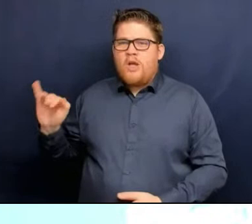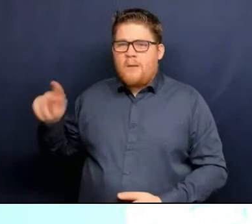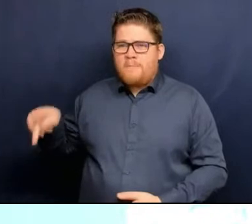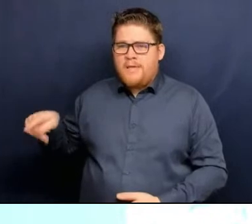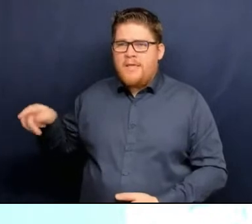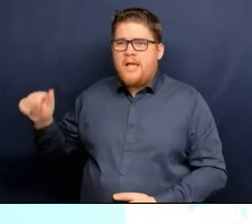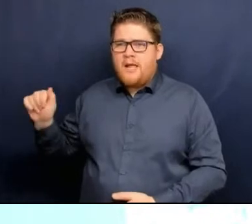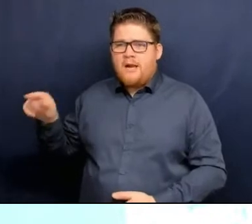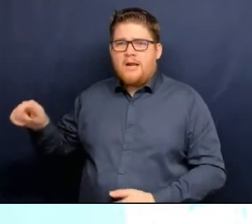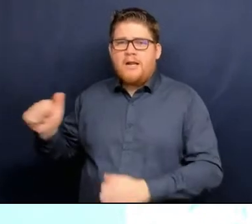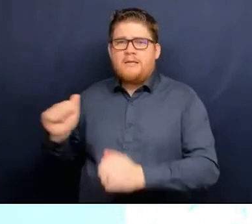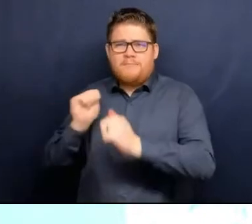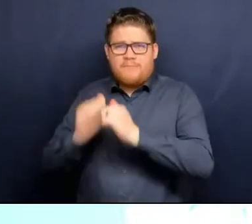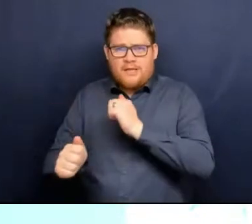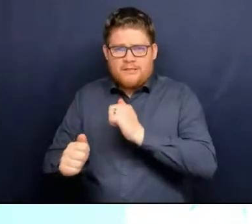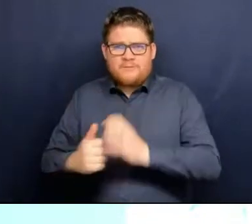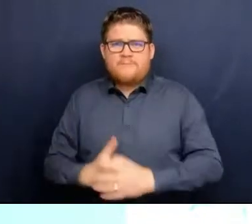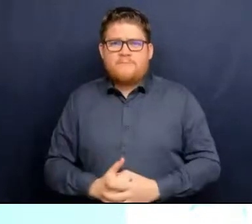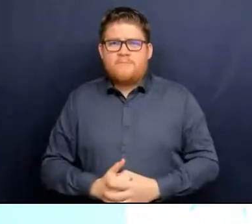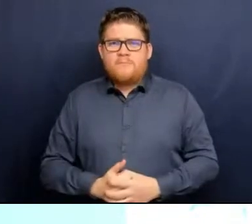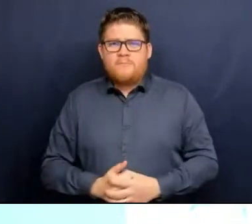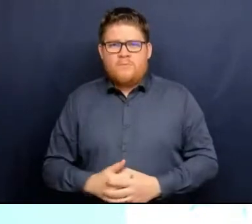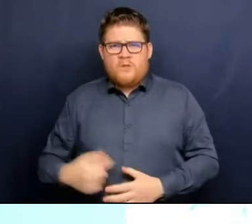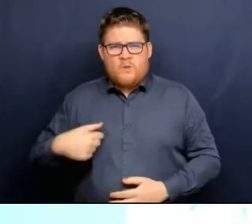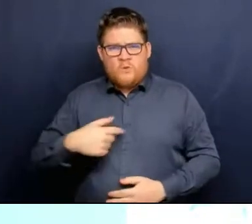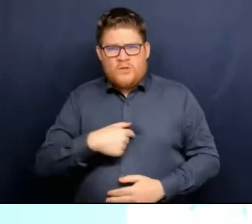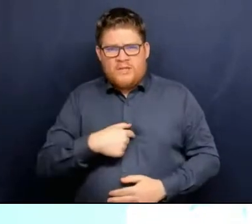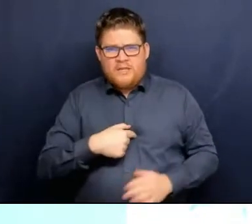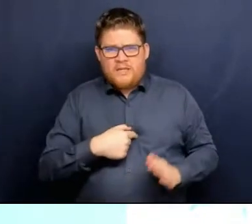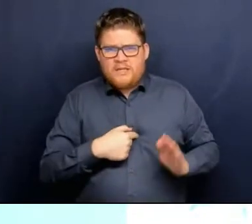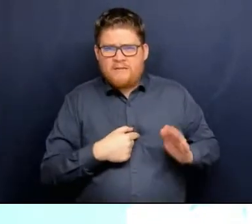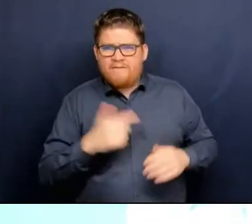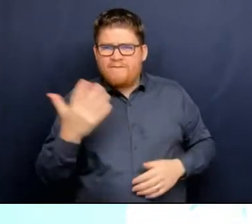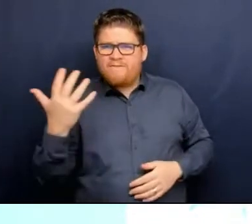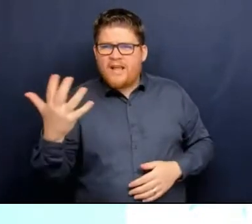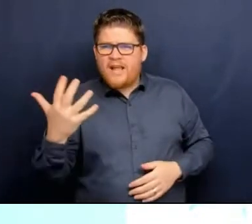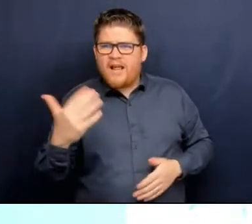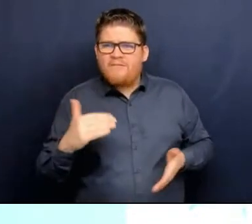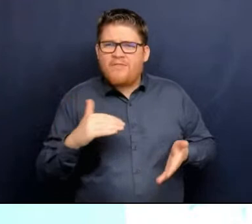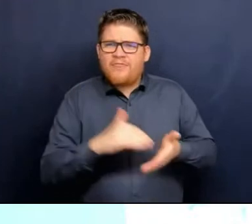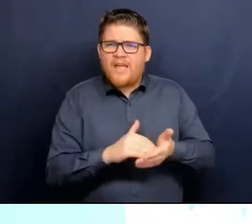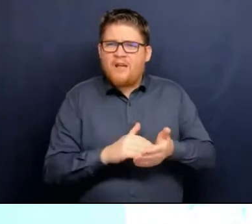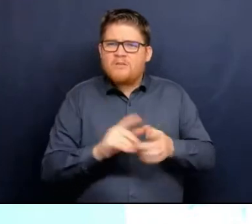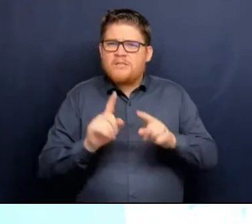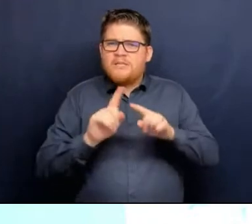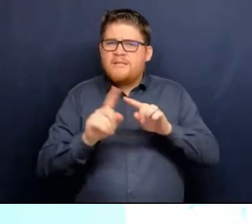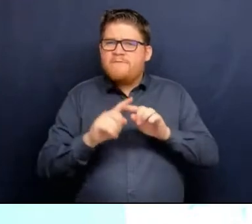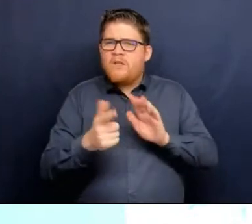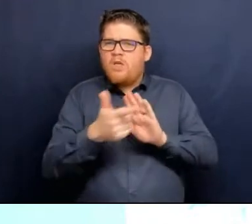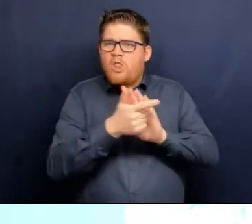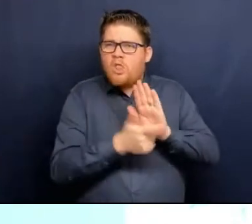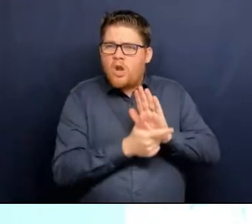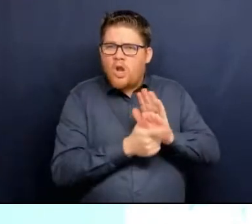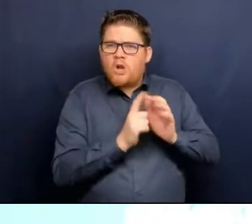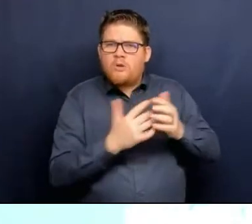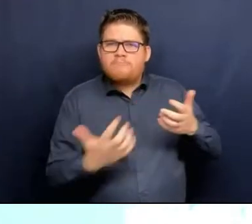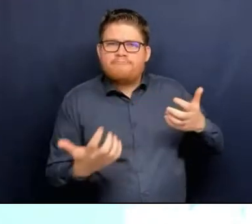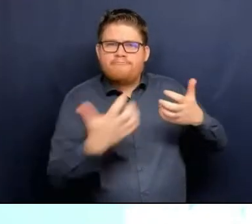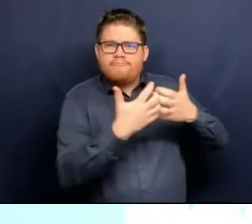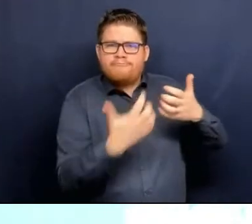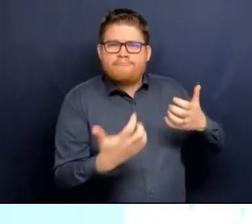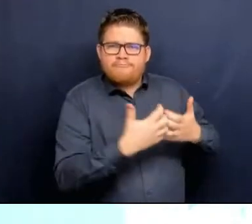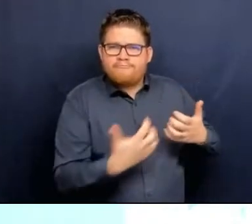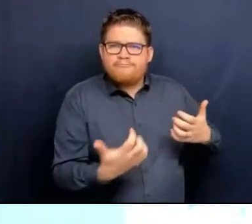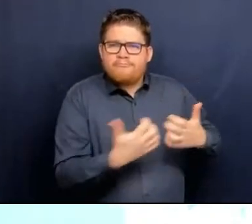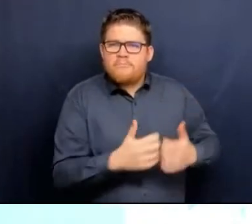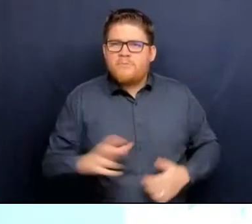5,000 laws that needed to be brought into compliance in BC with UNDRIP. I'm wondering if someone could speak